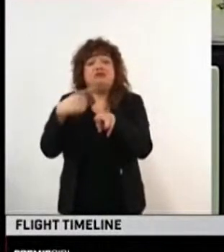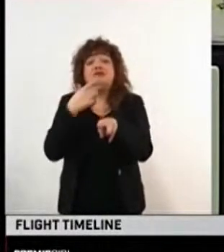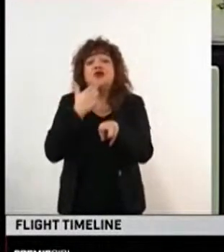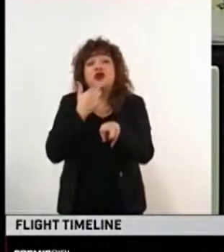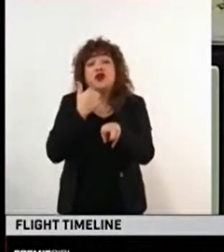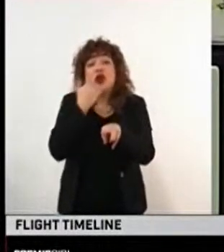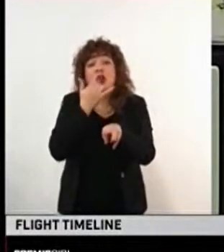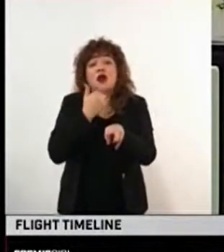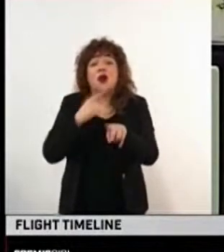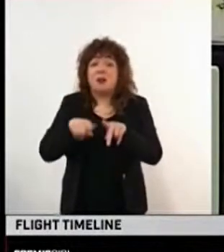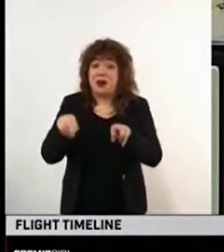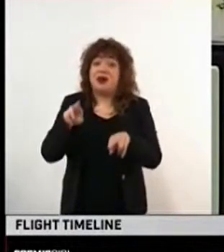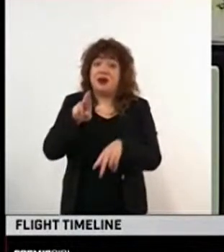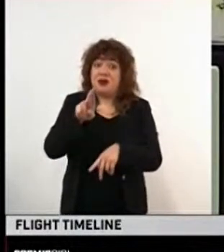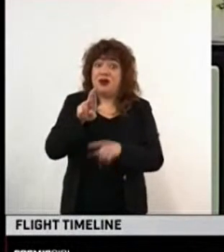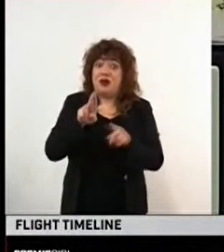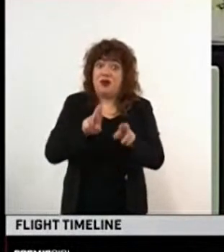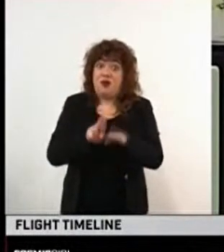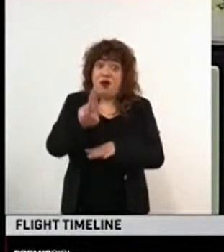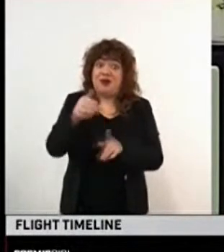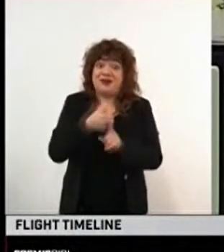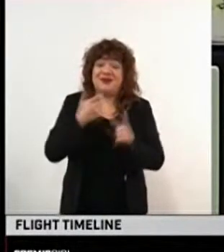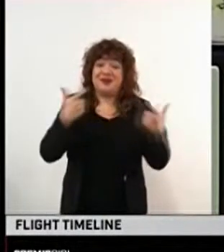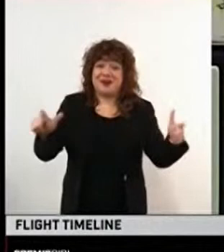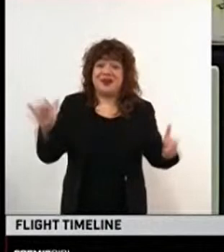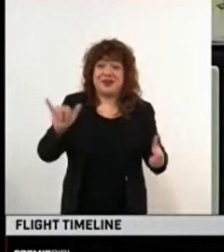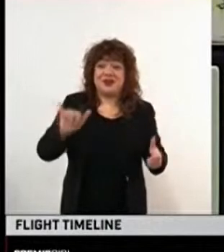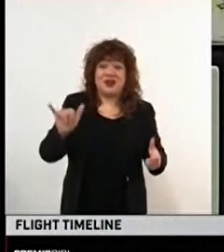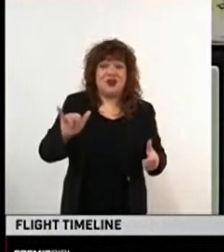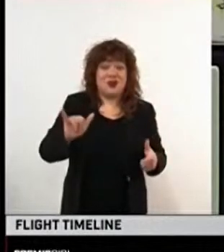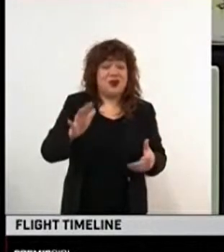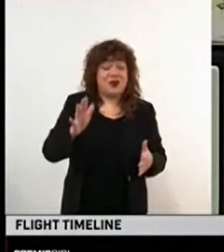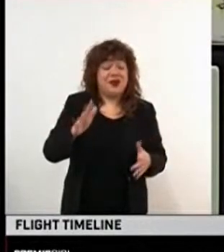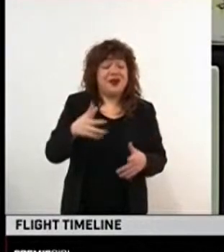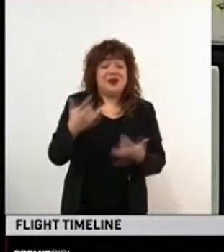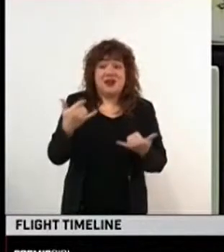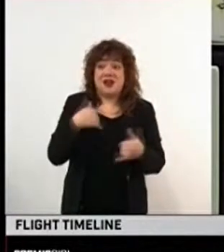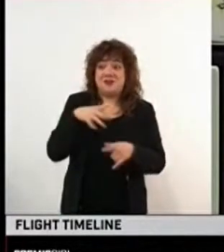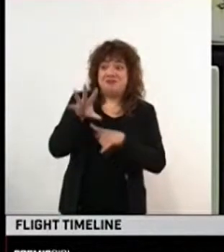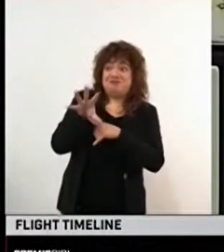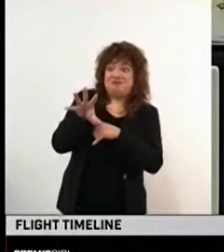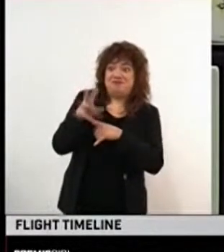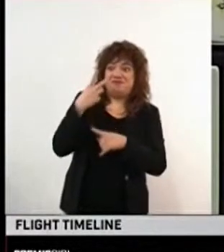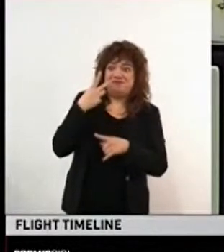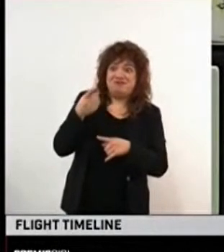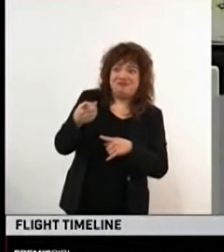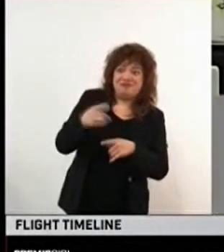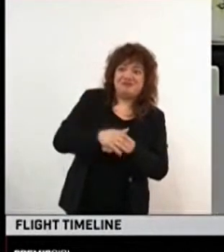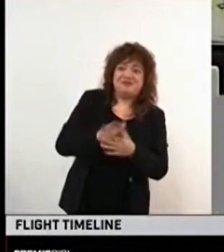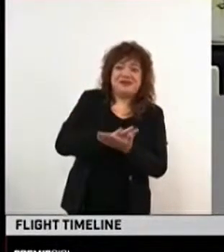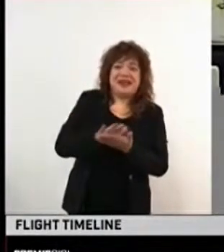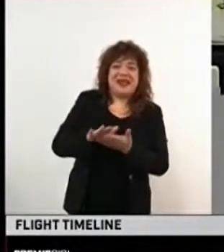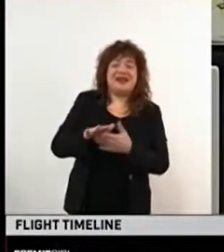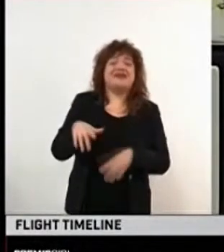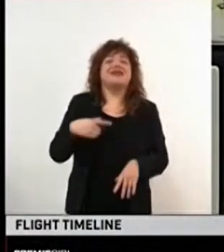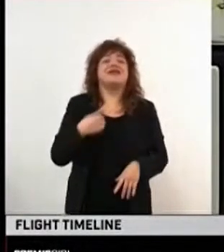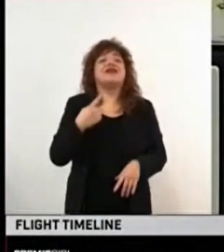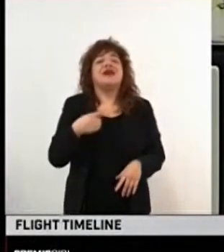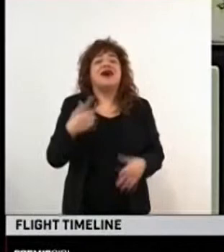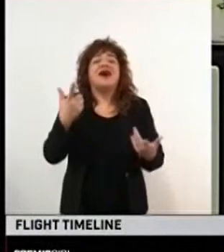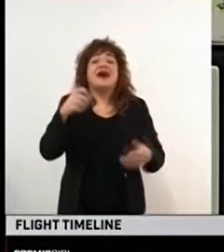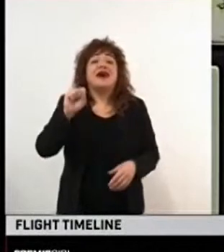air launch, the takeoff of the carrier aircraft from the runway. And actually, that's one of my favorite things about